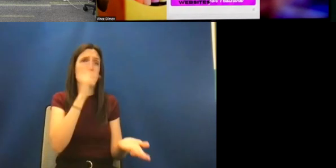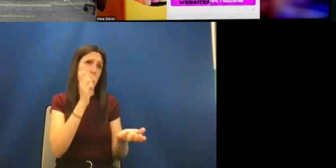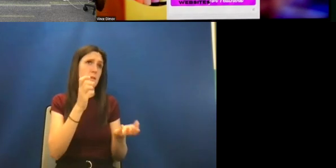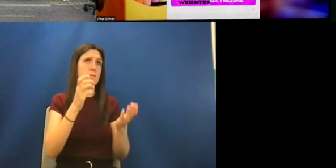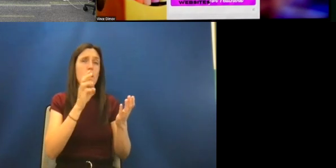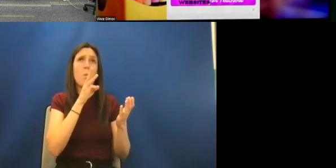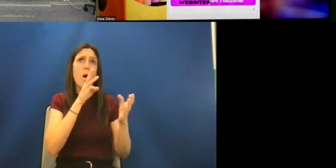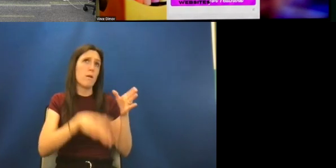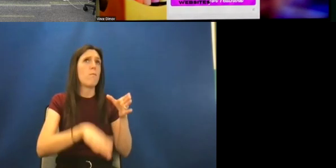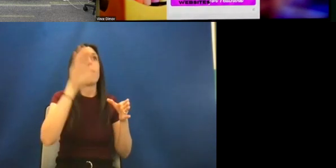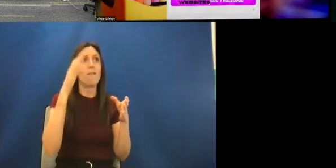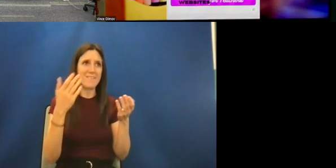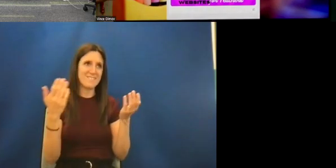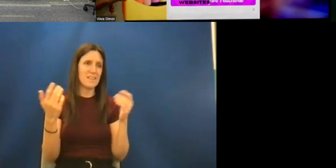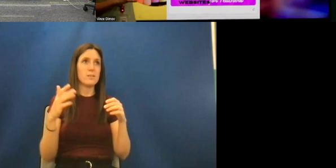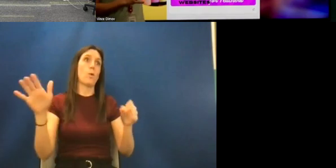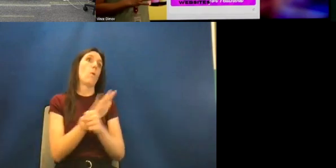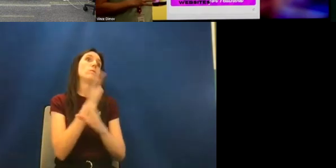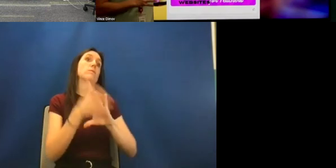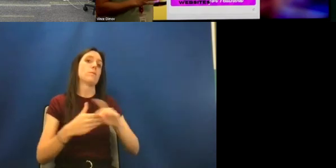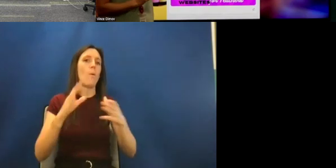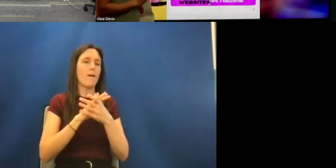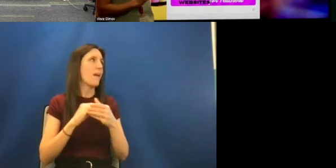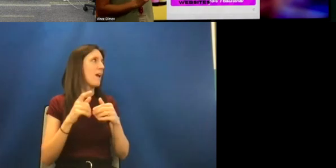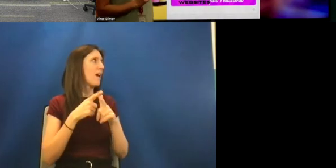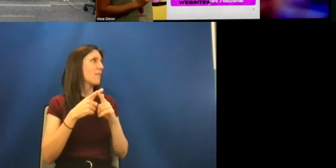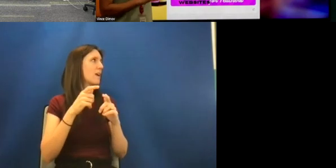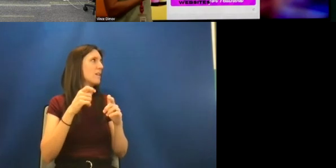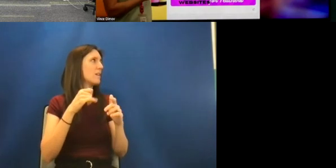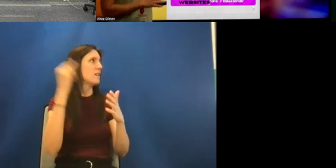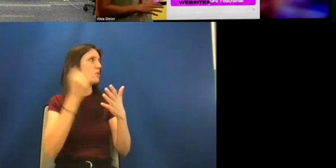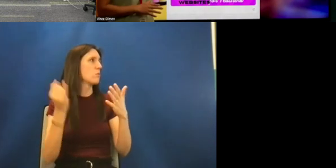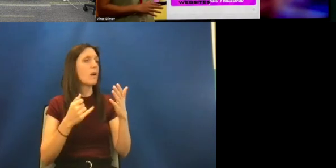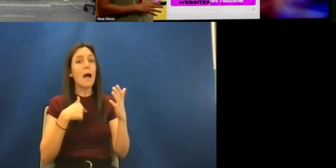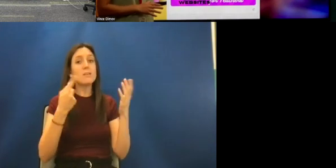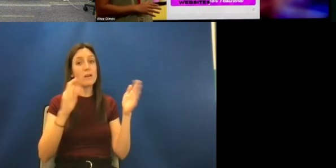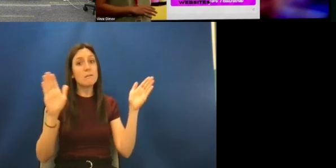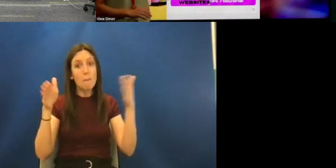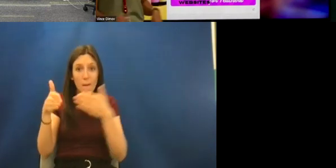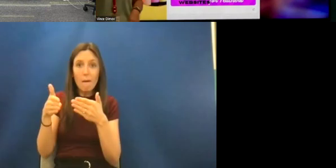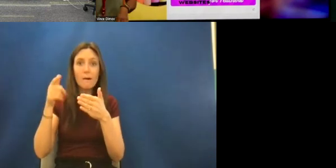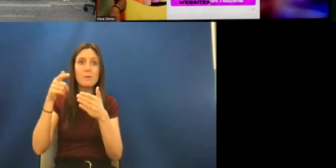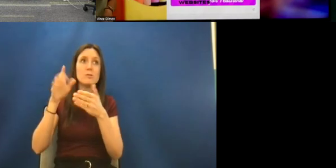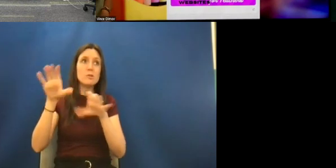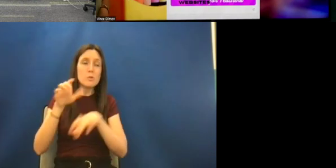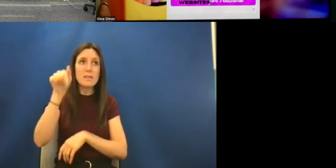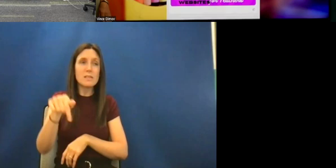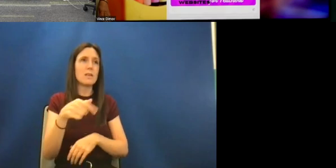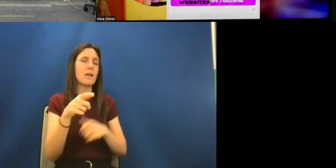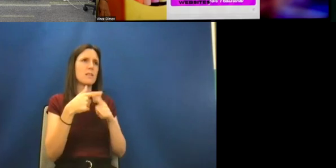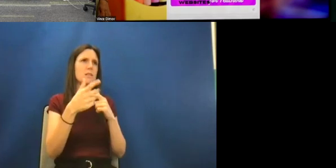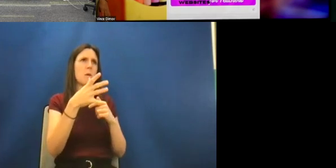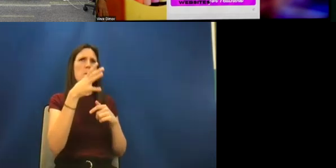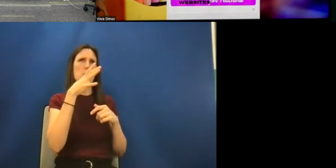had a whole story for how that worked, and then he scribbles on here. So I'm trying to see Jim. We're talking about dens. Anyway, he scribbled on there, and he said the mom's going to